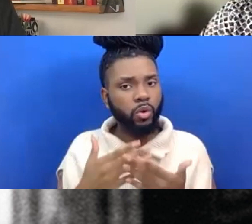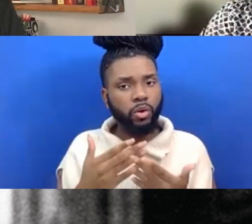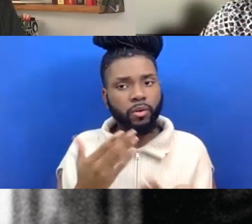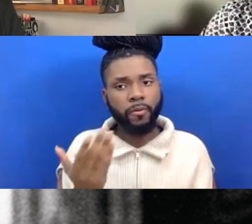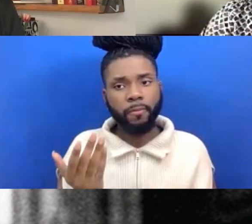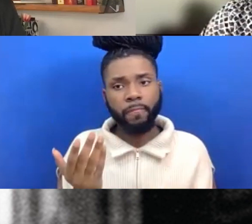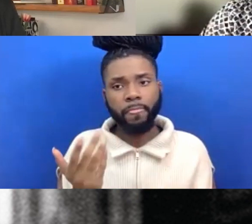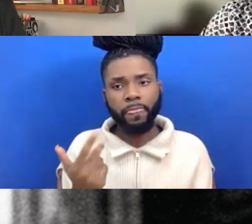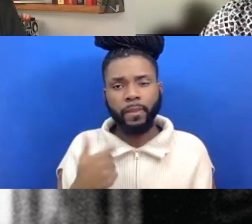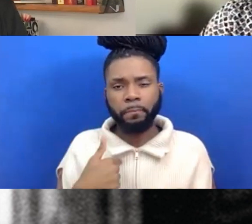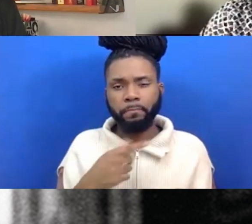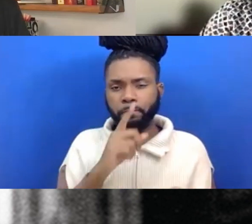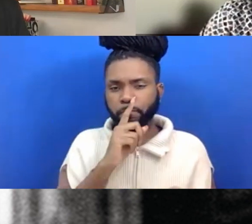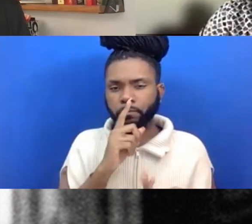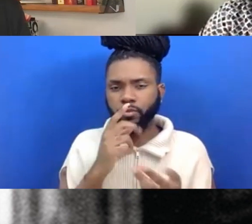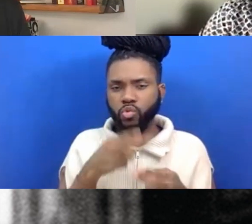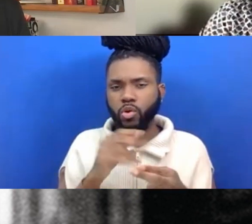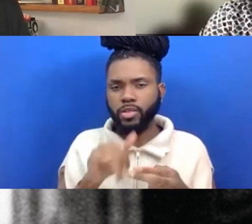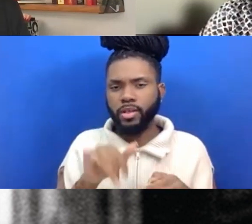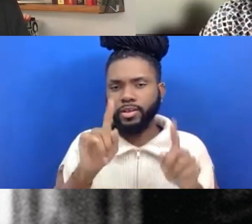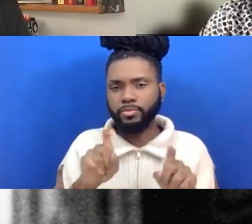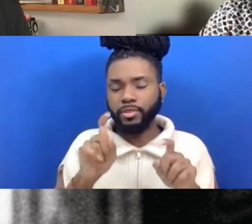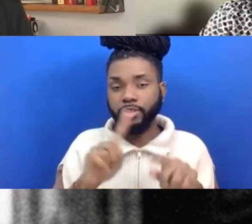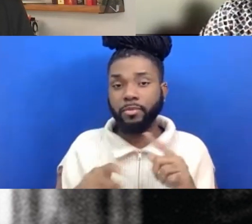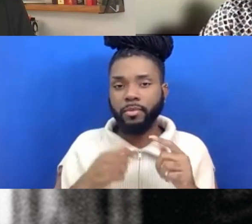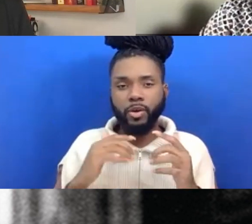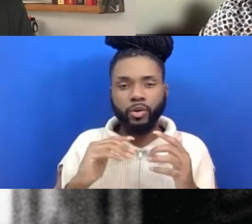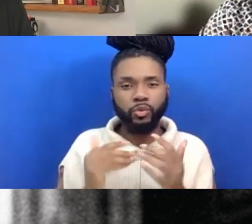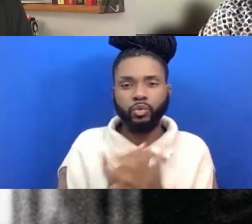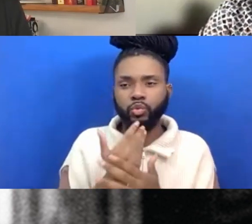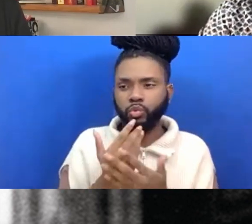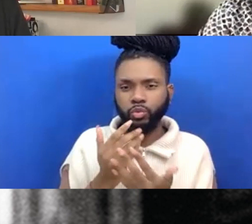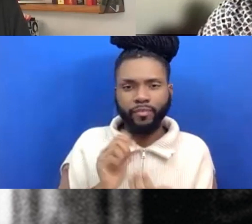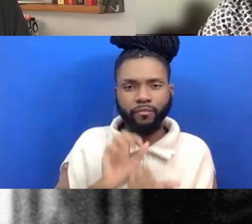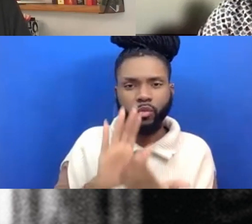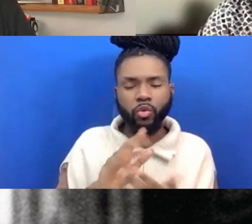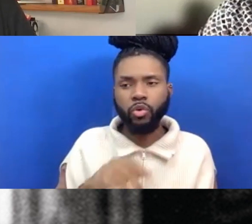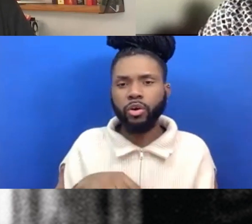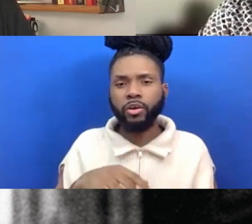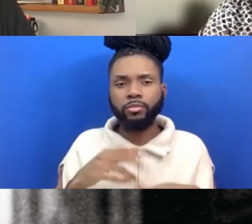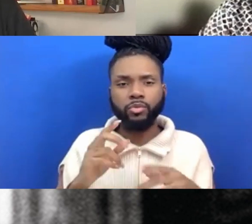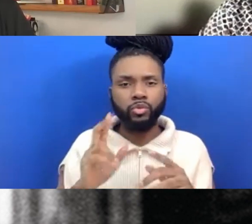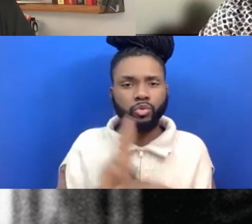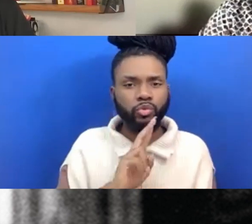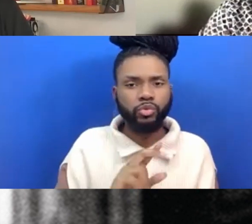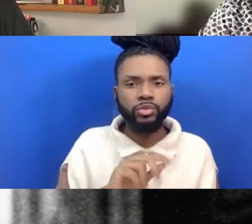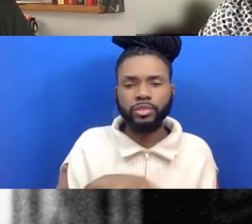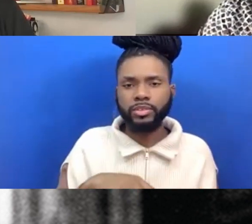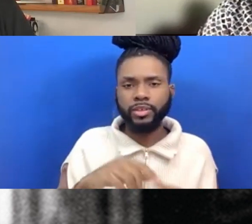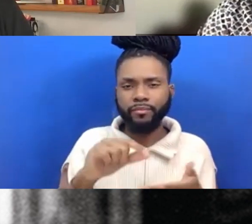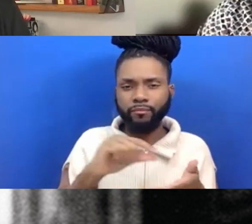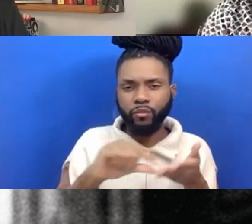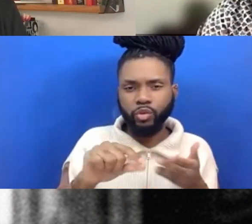I don't want to call it an experiment, but innovation in form, right? The turn to the verse rather than the chapter, the use of